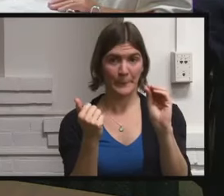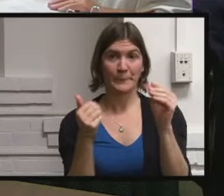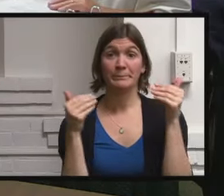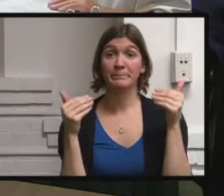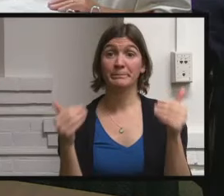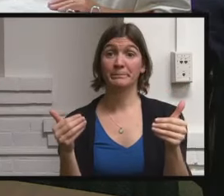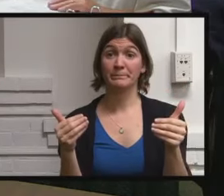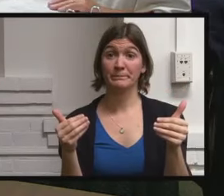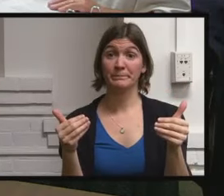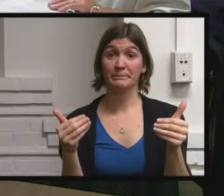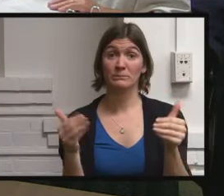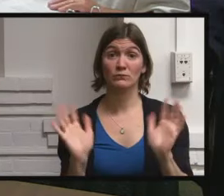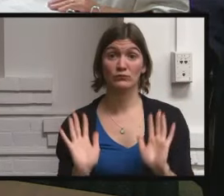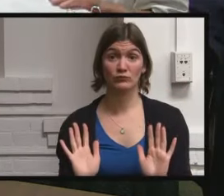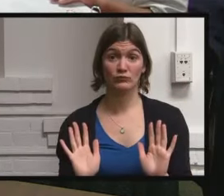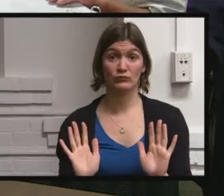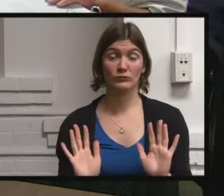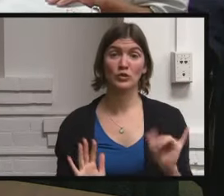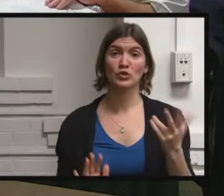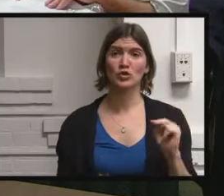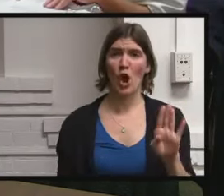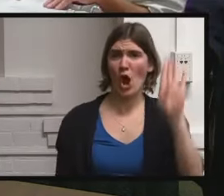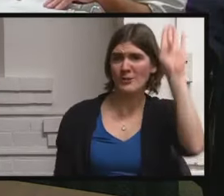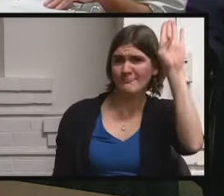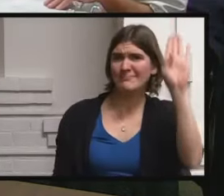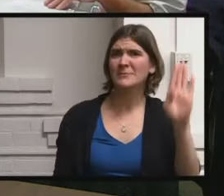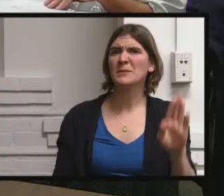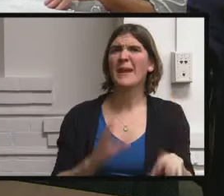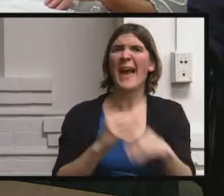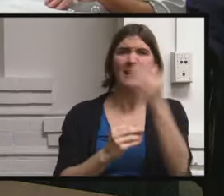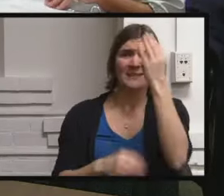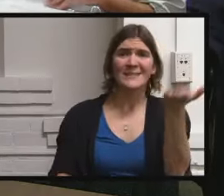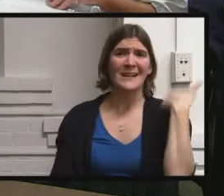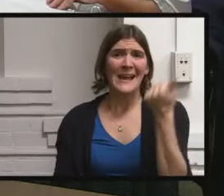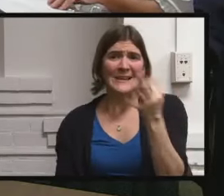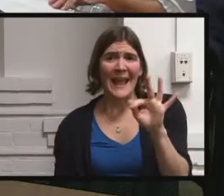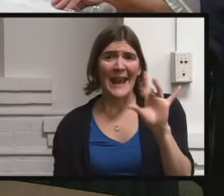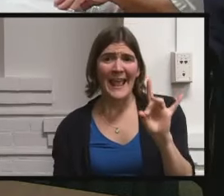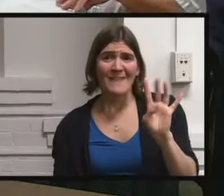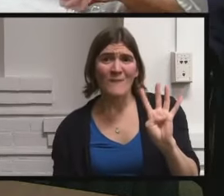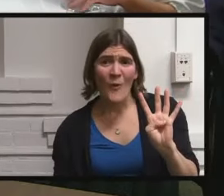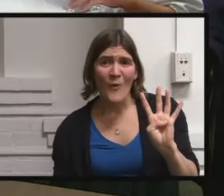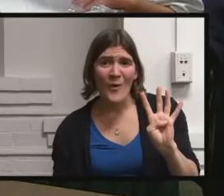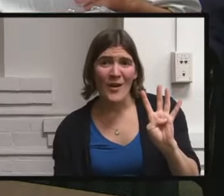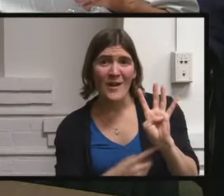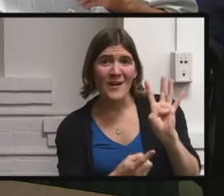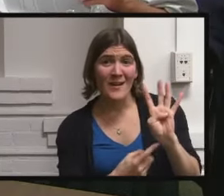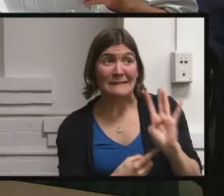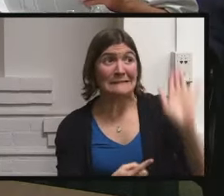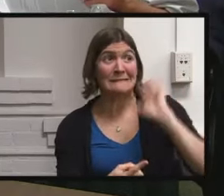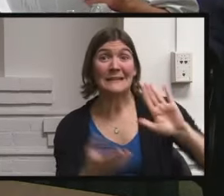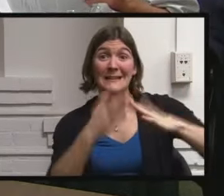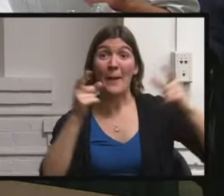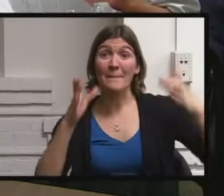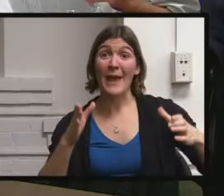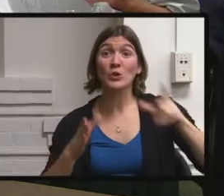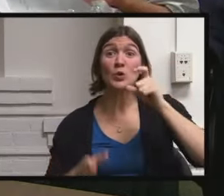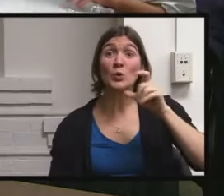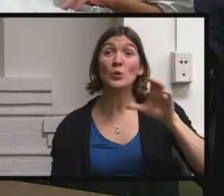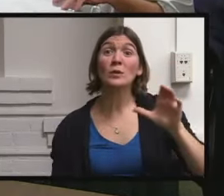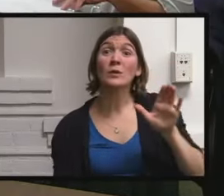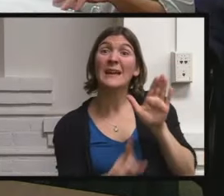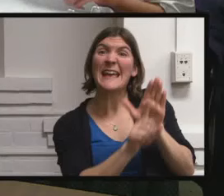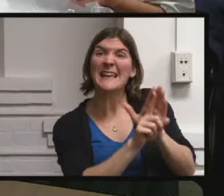4-0. Just as a side note, in 1984, the town manager was Corwin